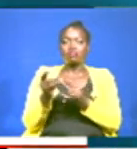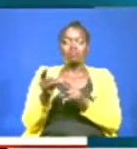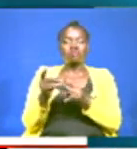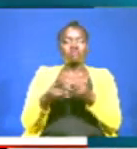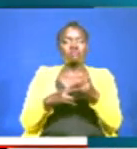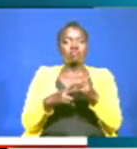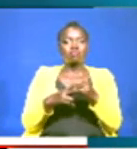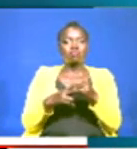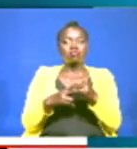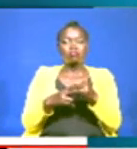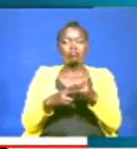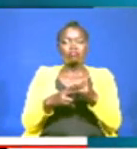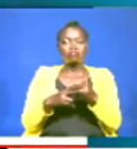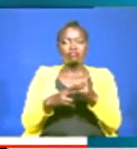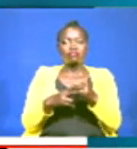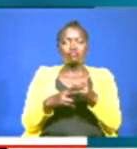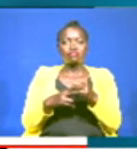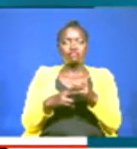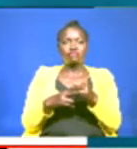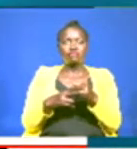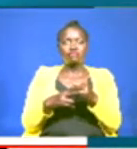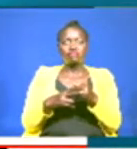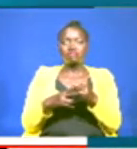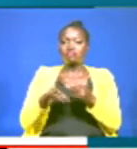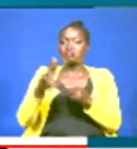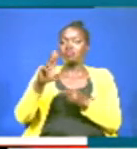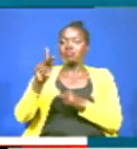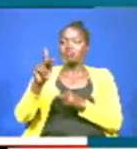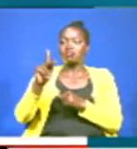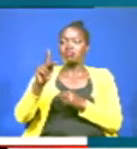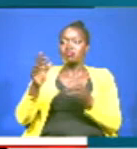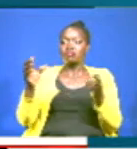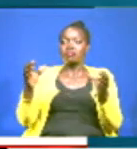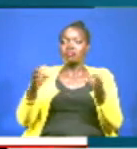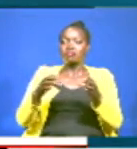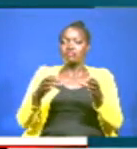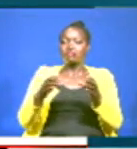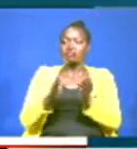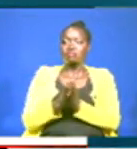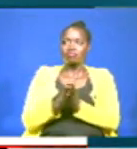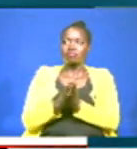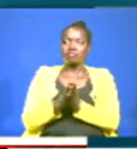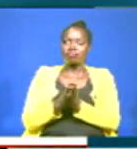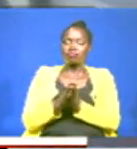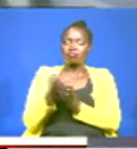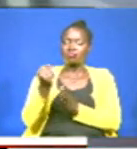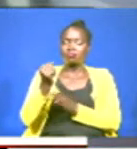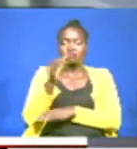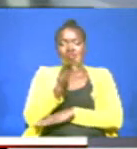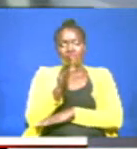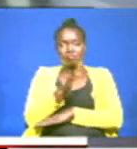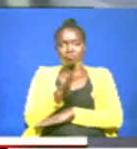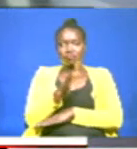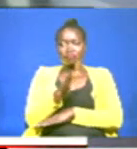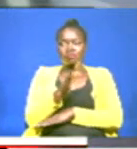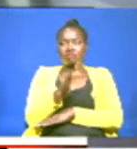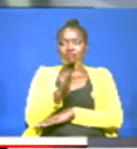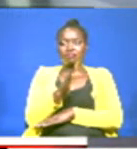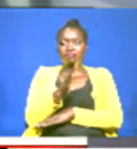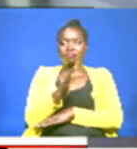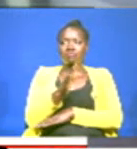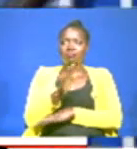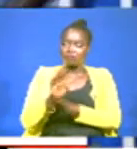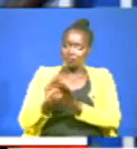day of this week, at the United Kenya Club. It begins around about 5 p.m. That's a good time when people have left the